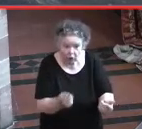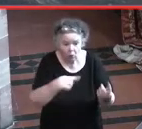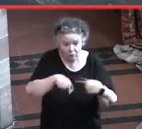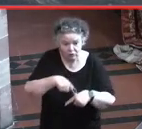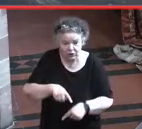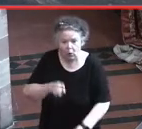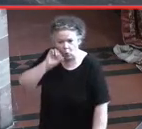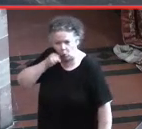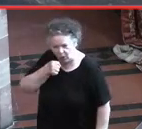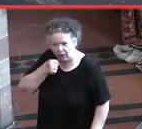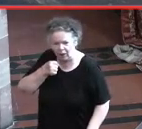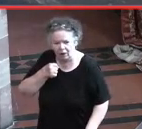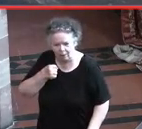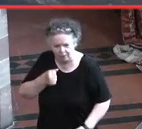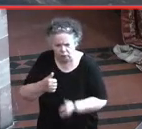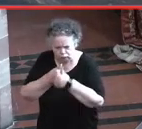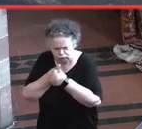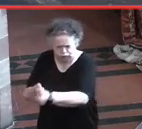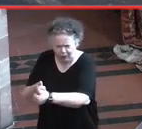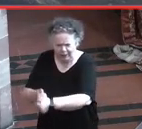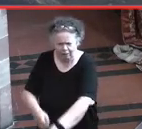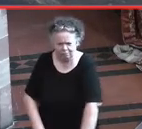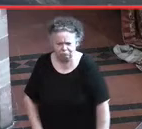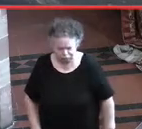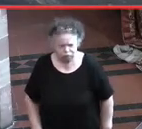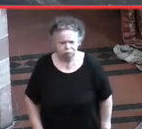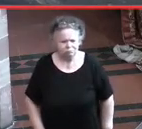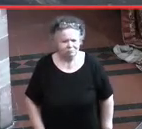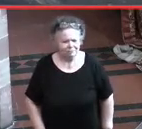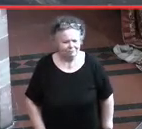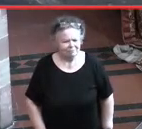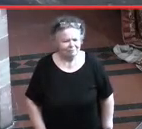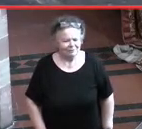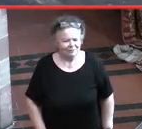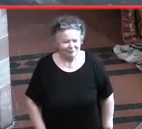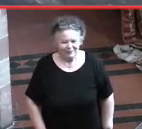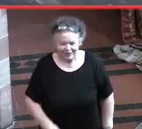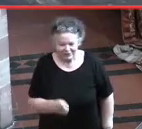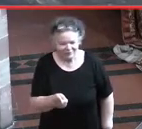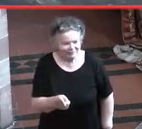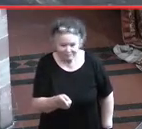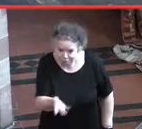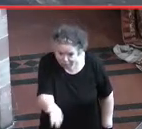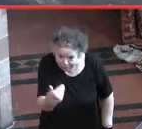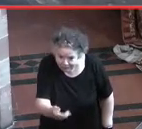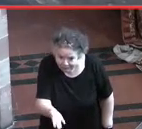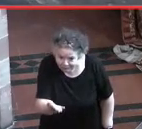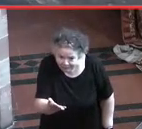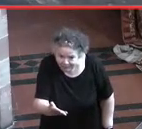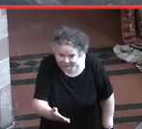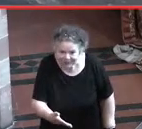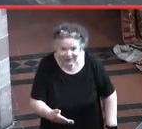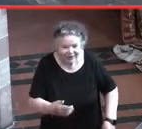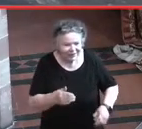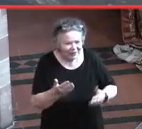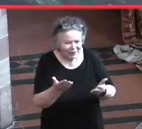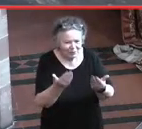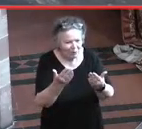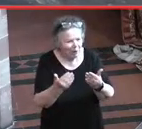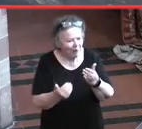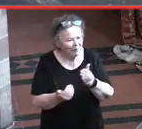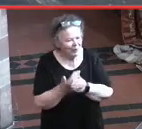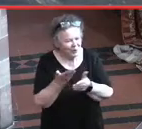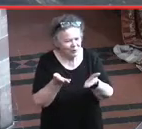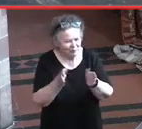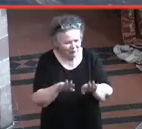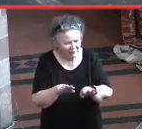say, We will uphold them. Very good. And then when we welcome the newly ordained ministers, we do